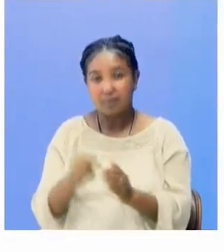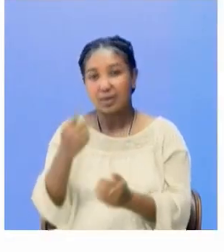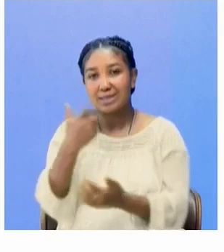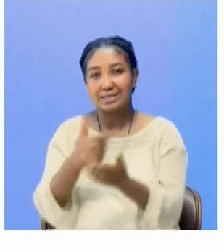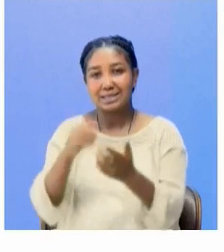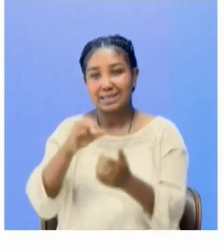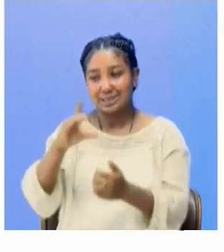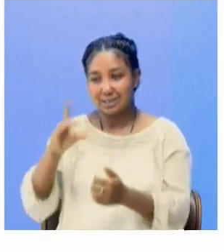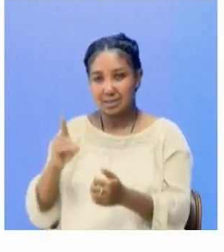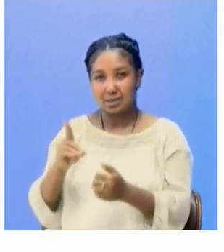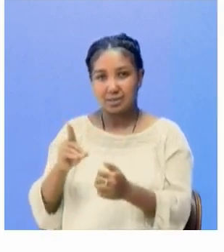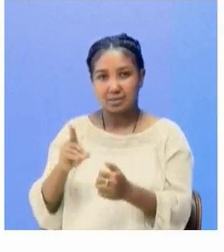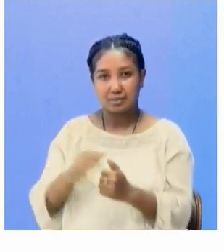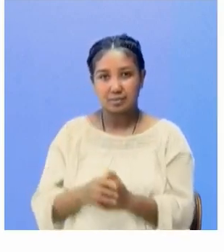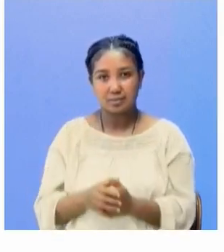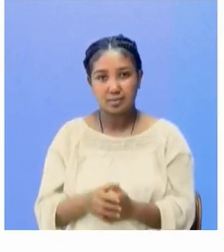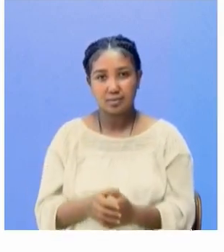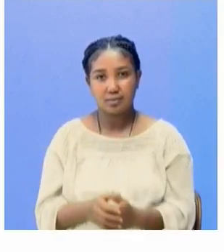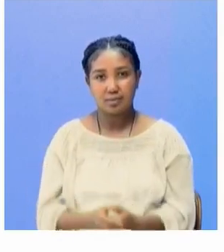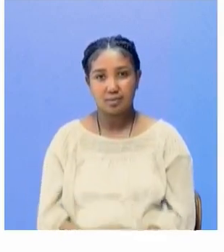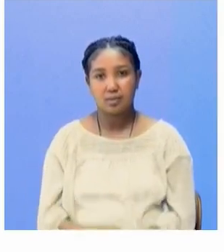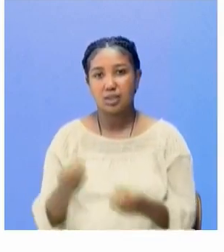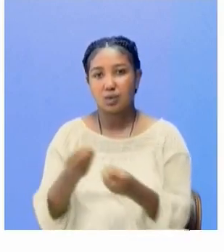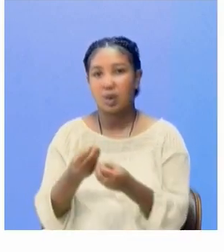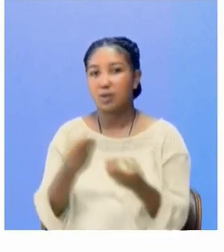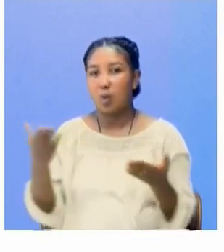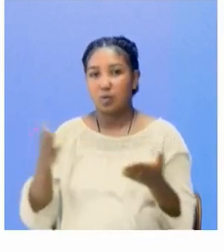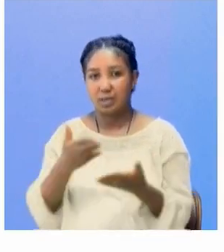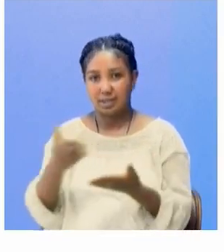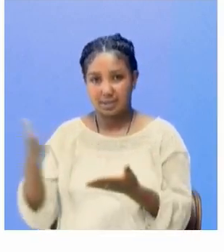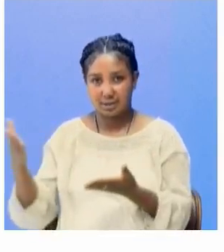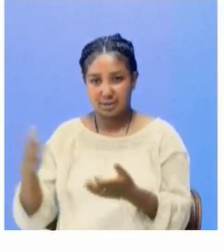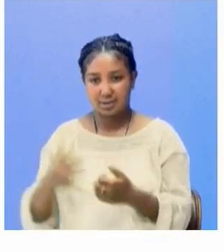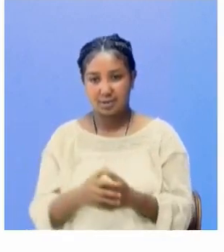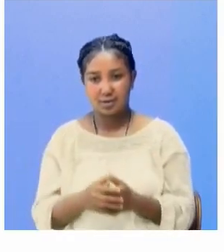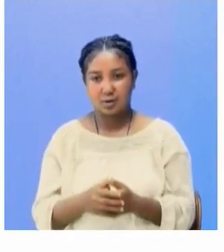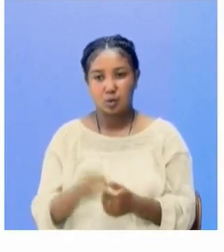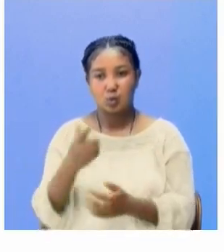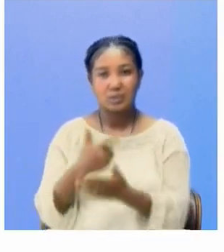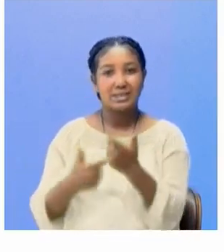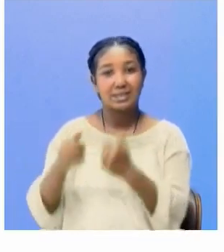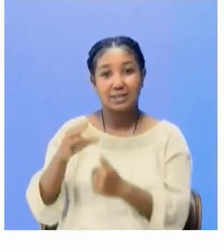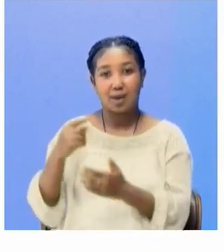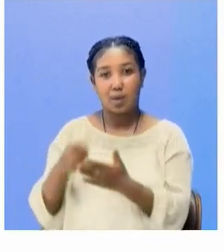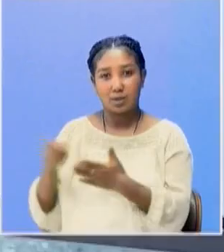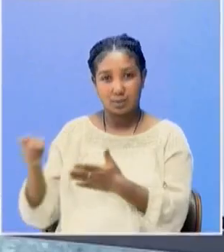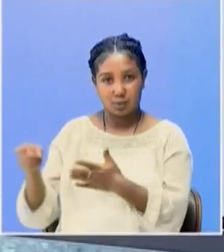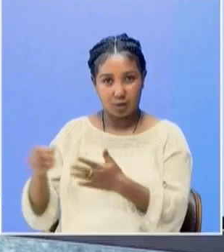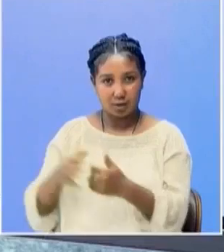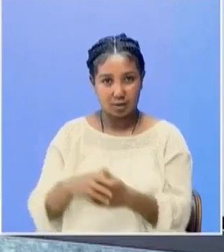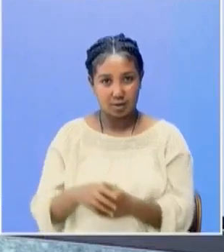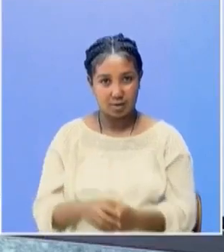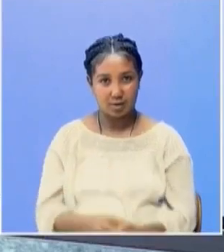discussed personal pronouns. This one is object. We discussed about this one.